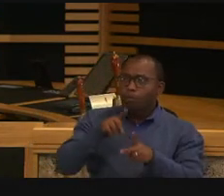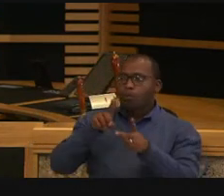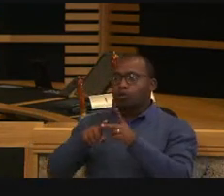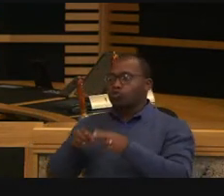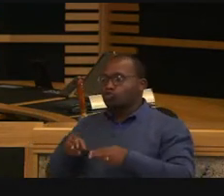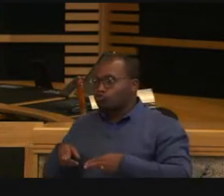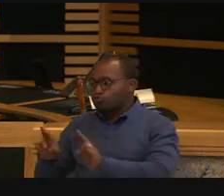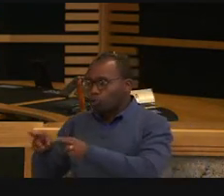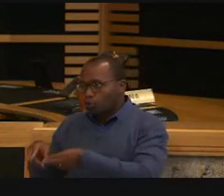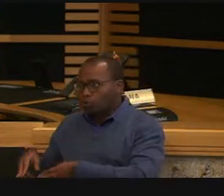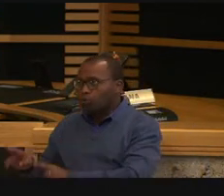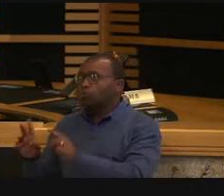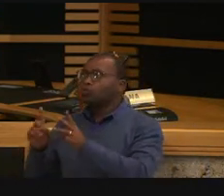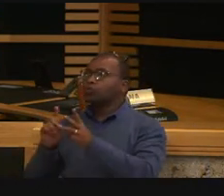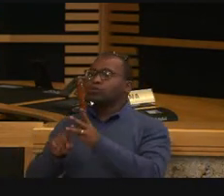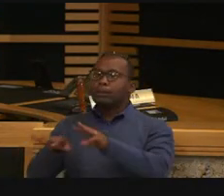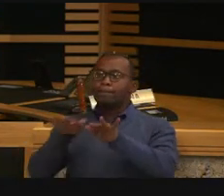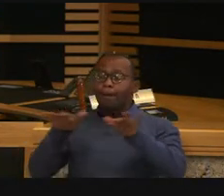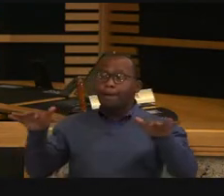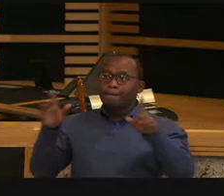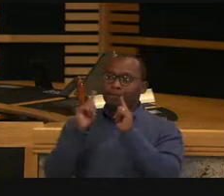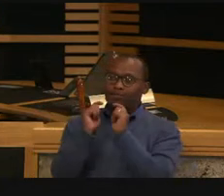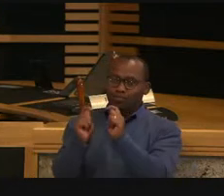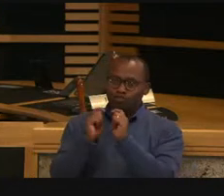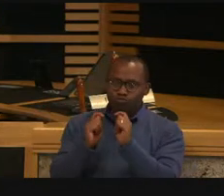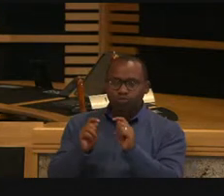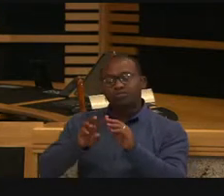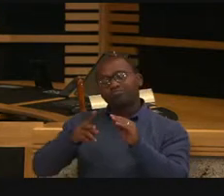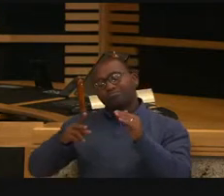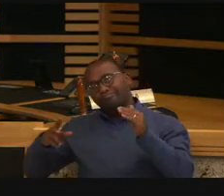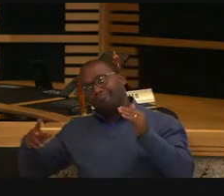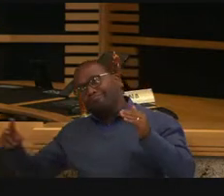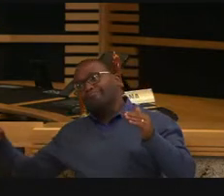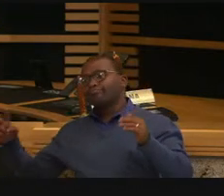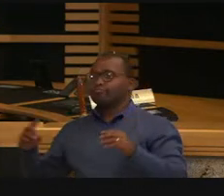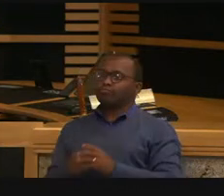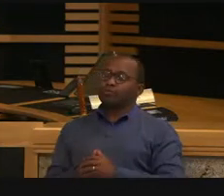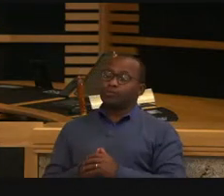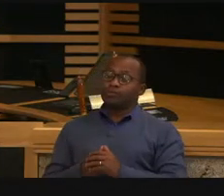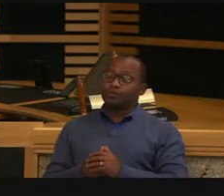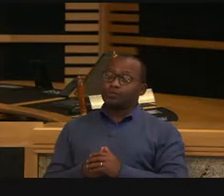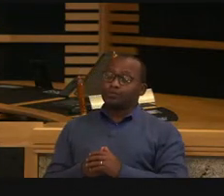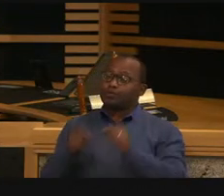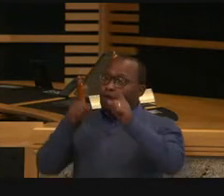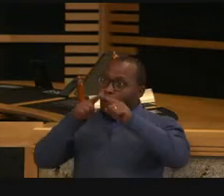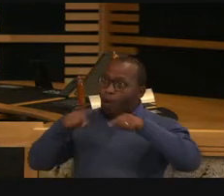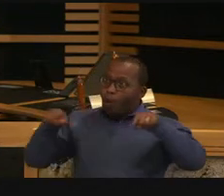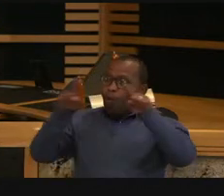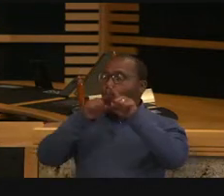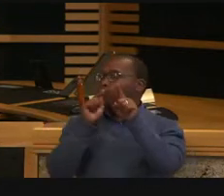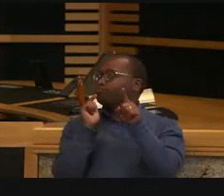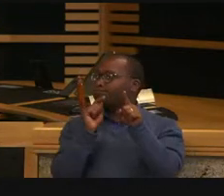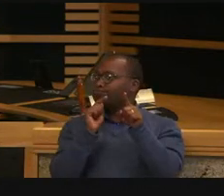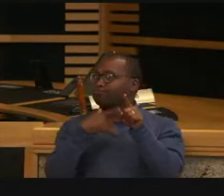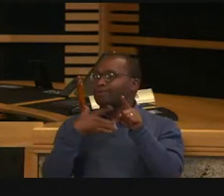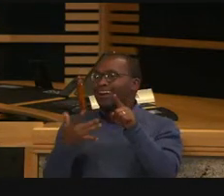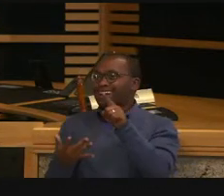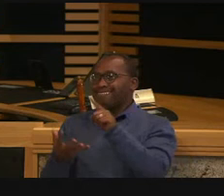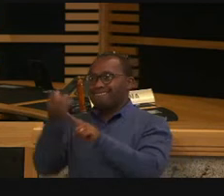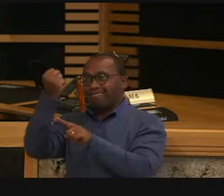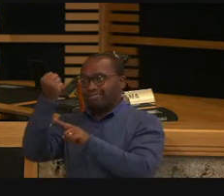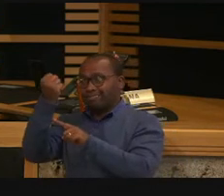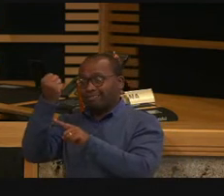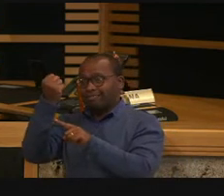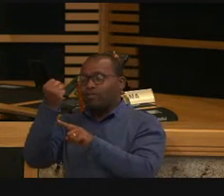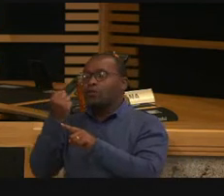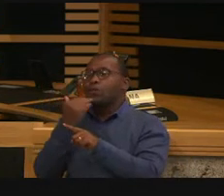management, public transportation, and etc. To achieve the above, the Department of Roads and Transport is responsible